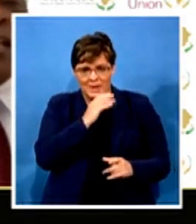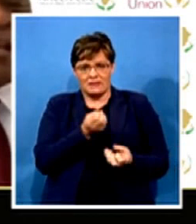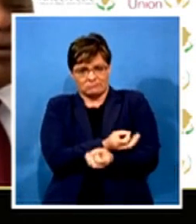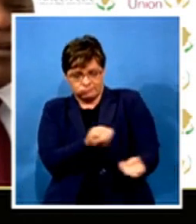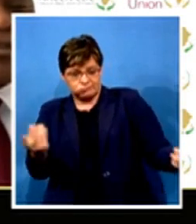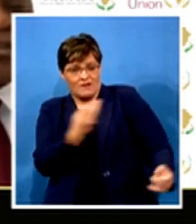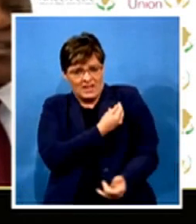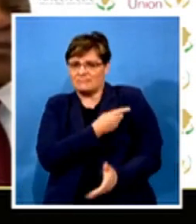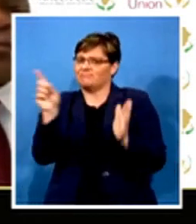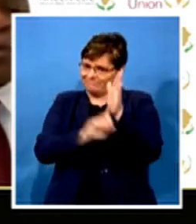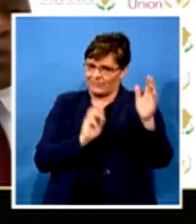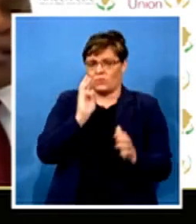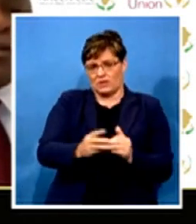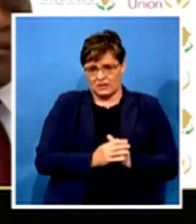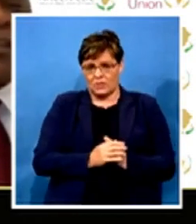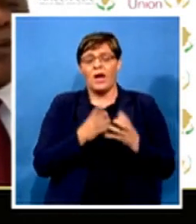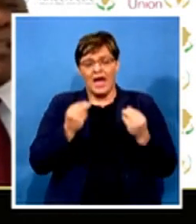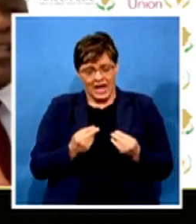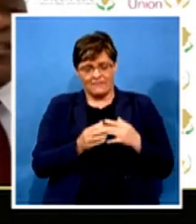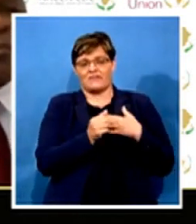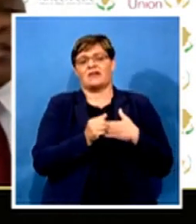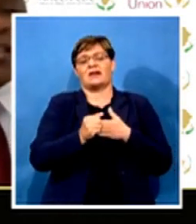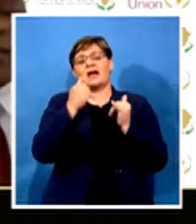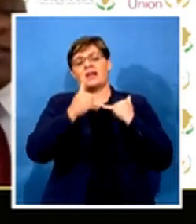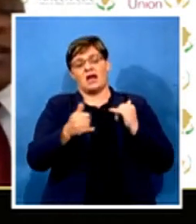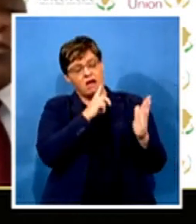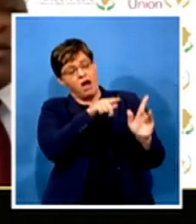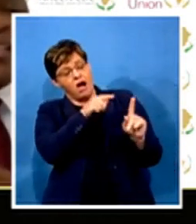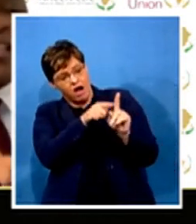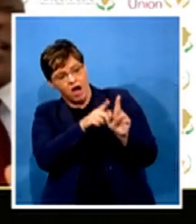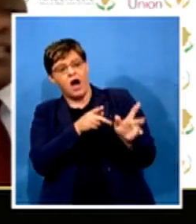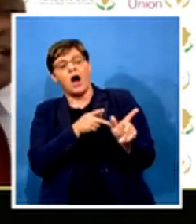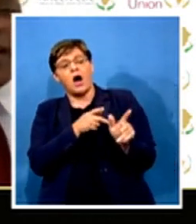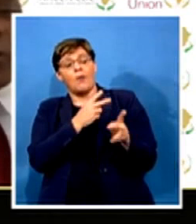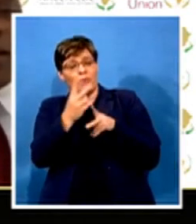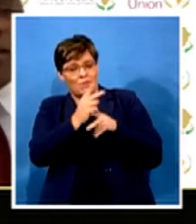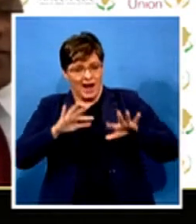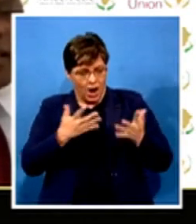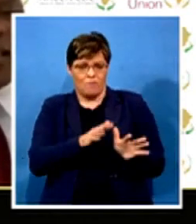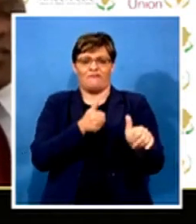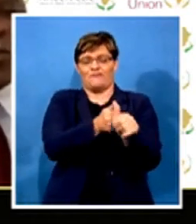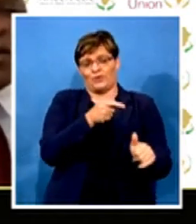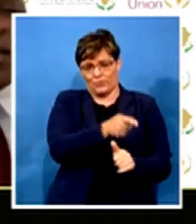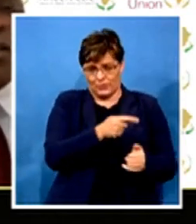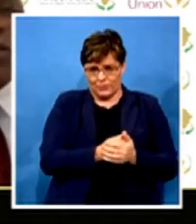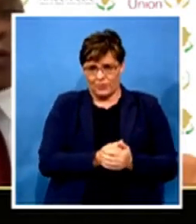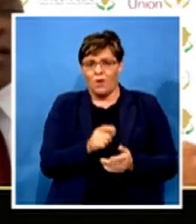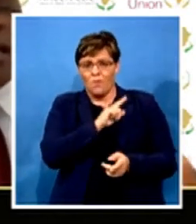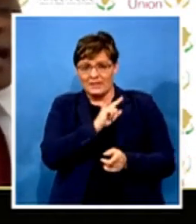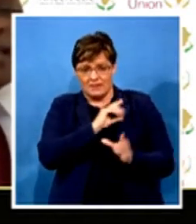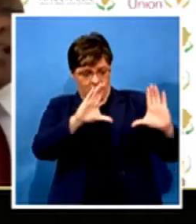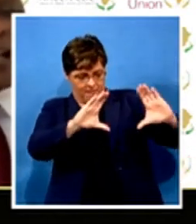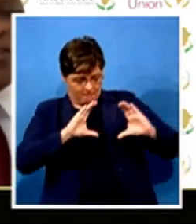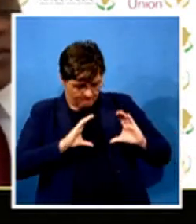that will enable countries to prepare, because the vaccination piece itself will be as challenging as acquiring the vaccine. So we really need to